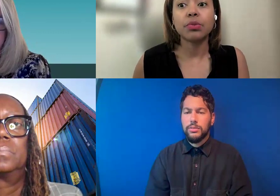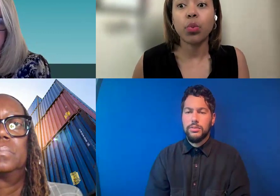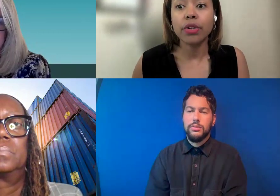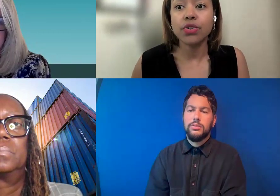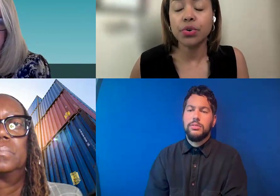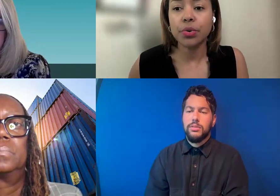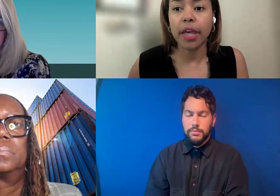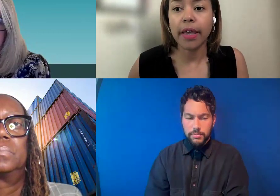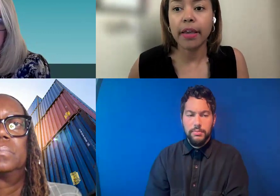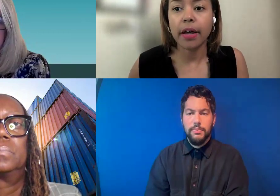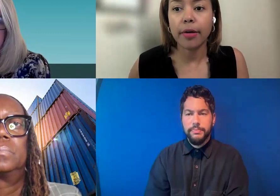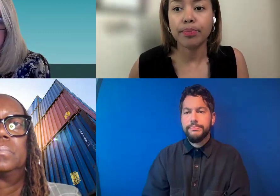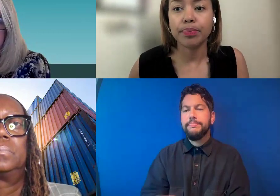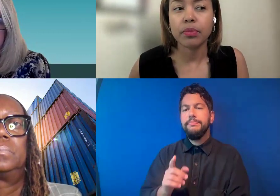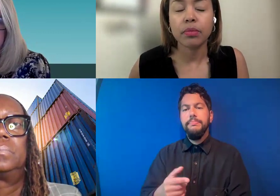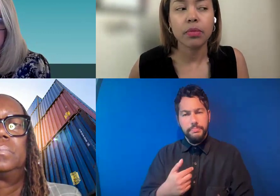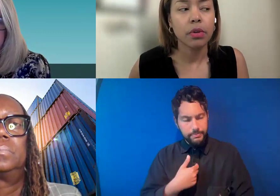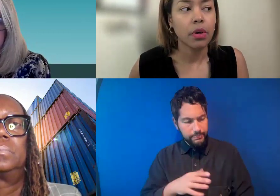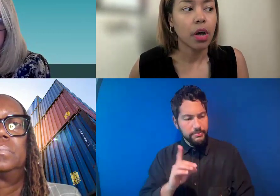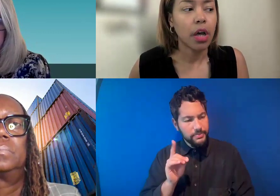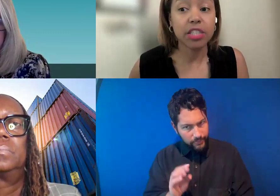So I went to a